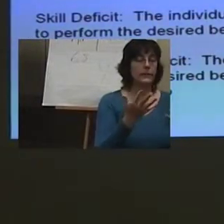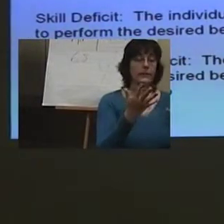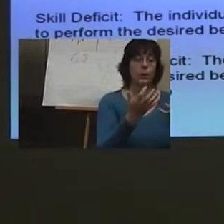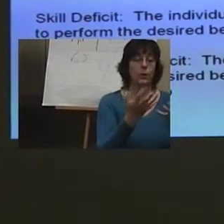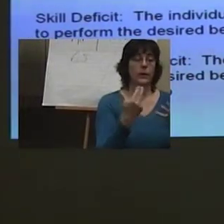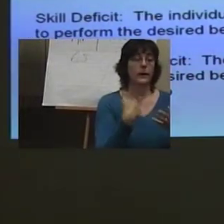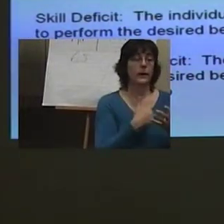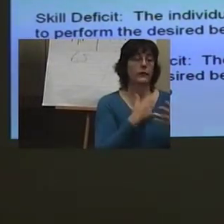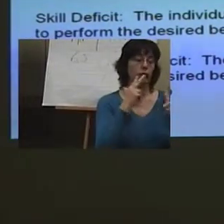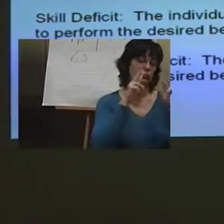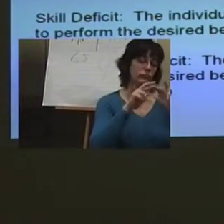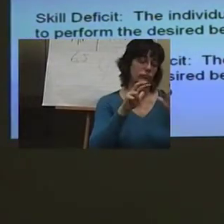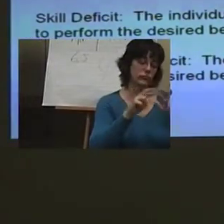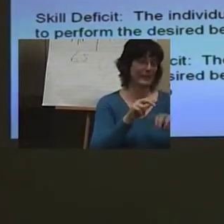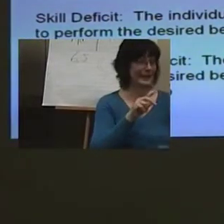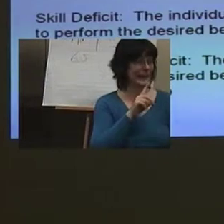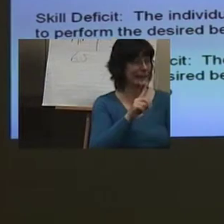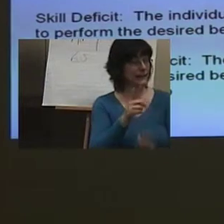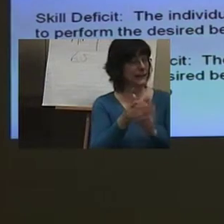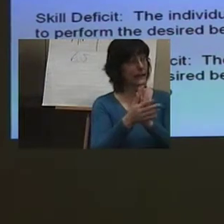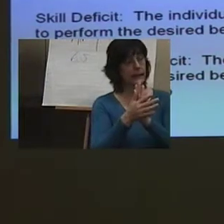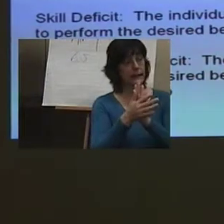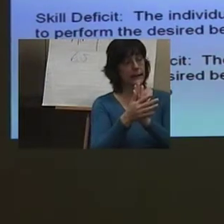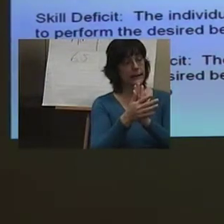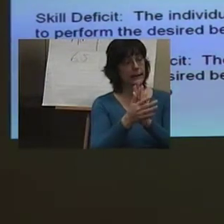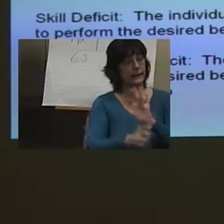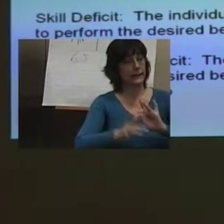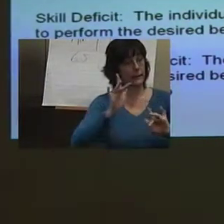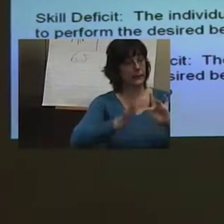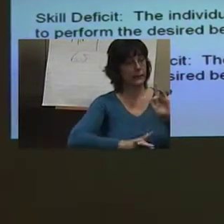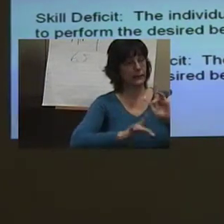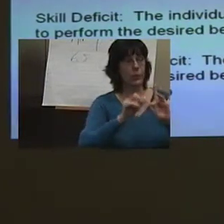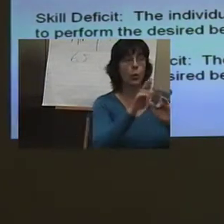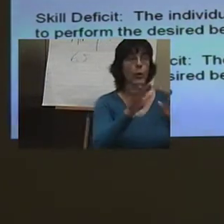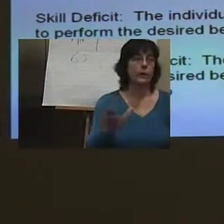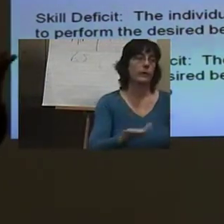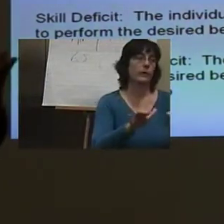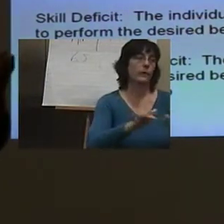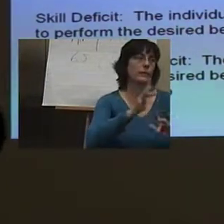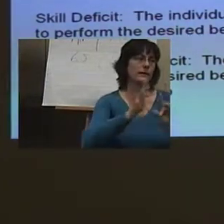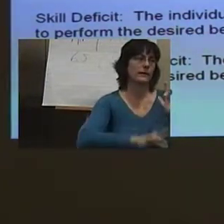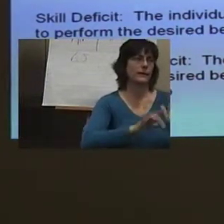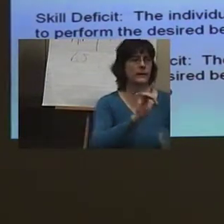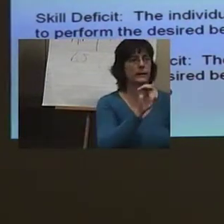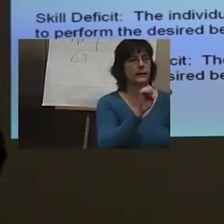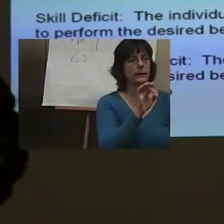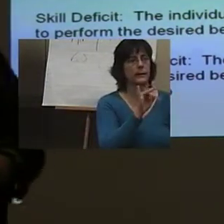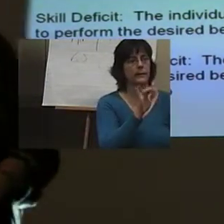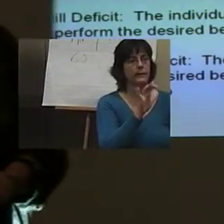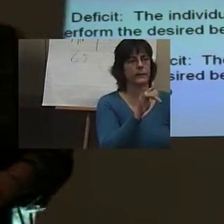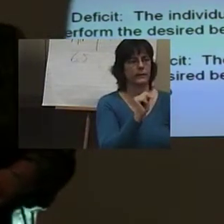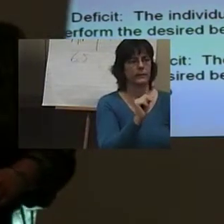take a look at whether it's a skill deficit or a performance deficit. What does that mean to you guys?